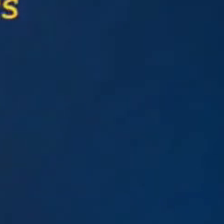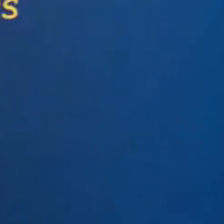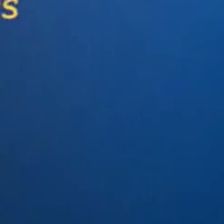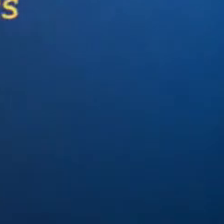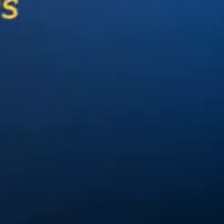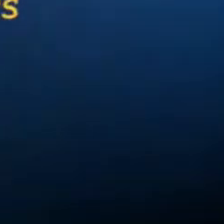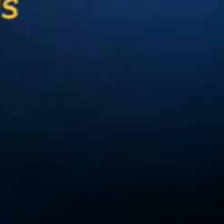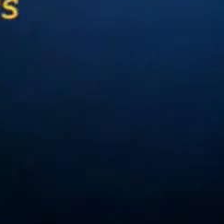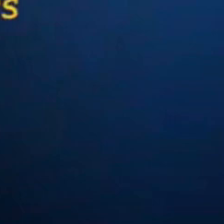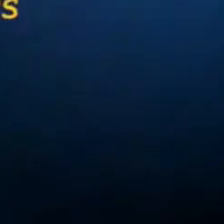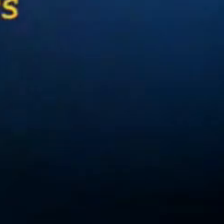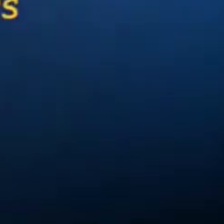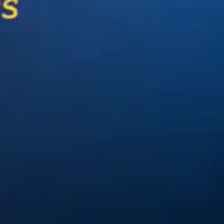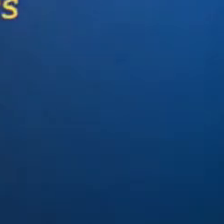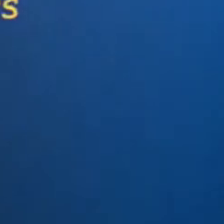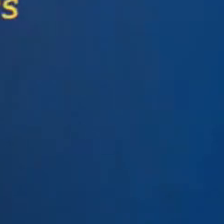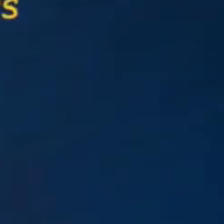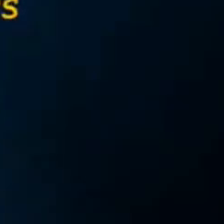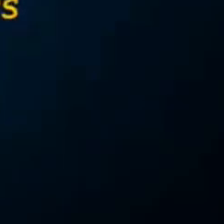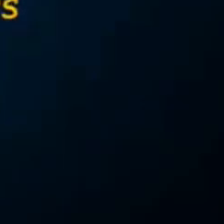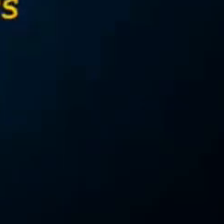out righteousness.